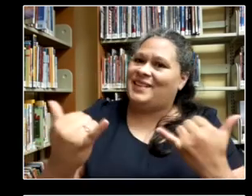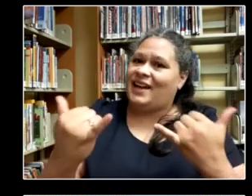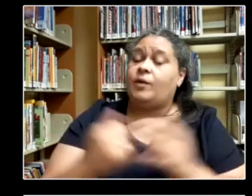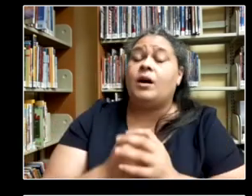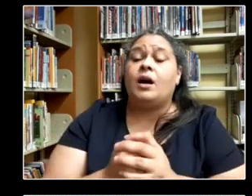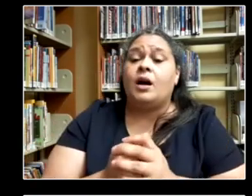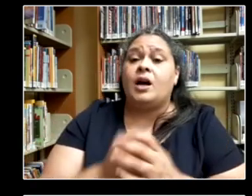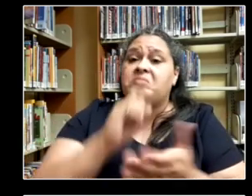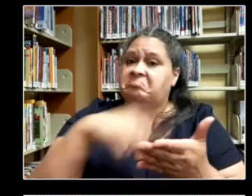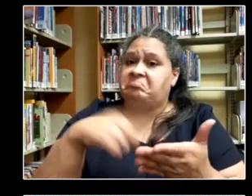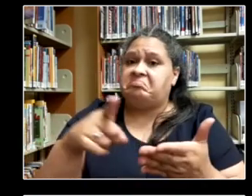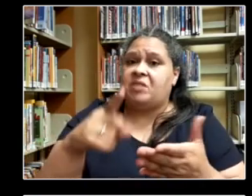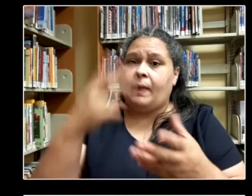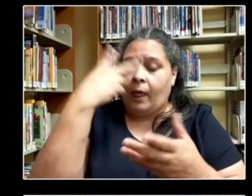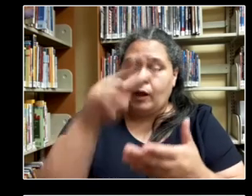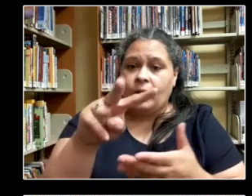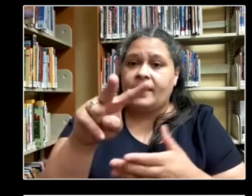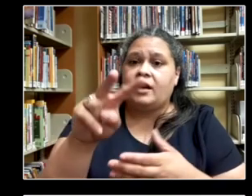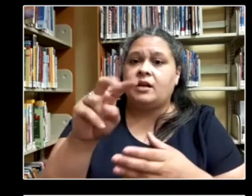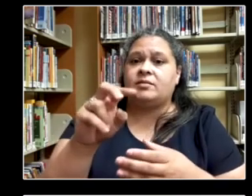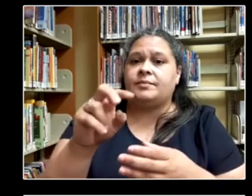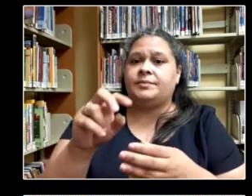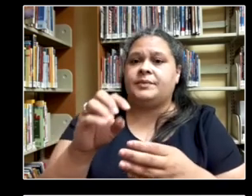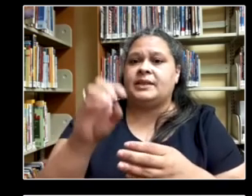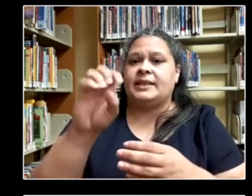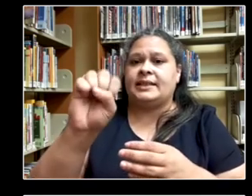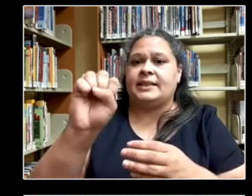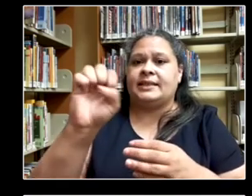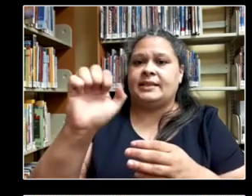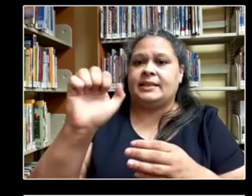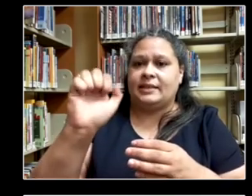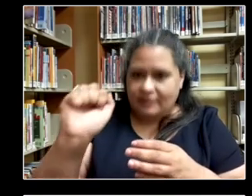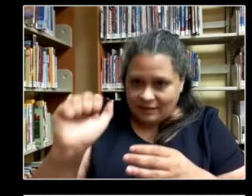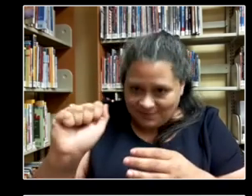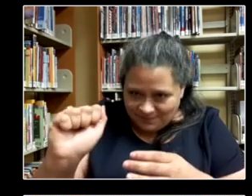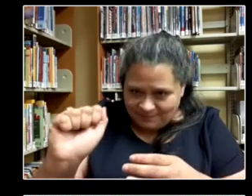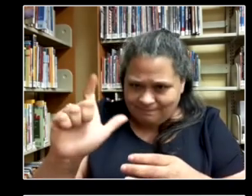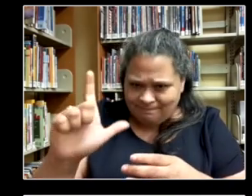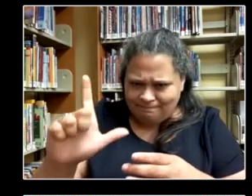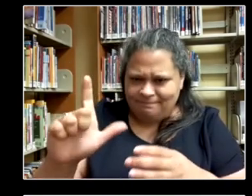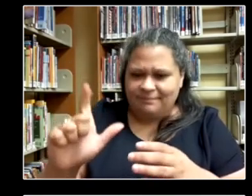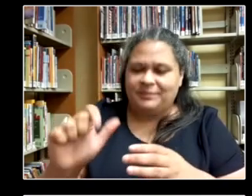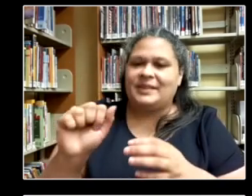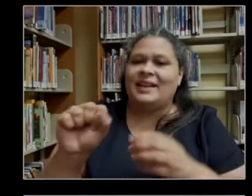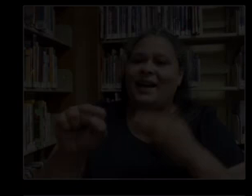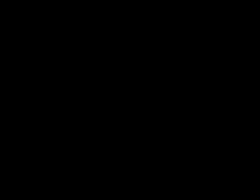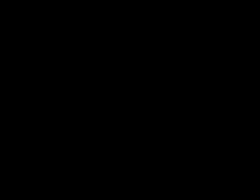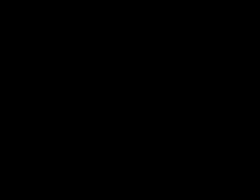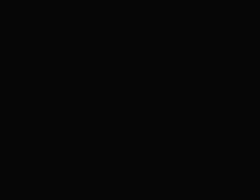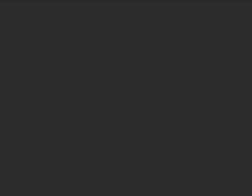homemade Chinese seal art activity on Norton From Home. Thanks for joining us.